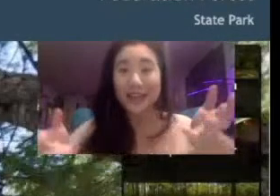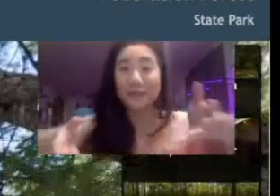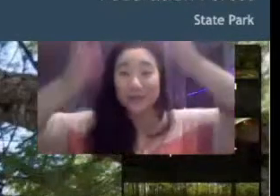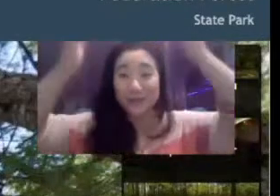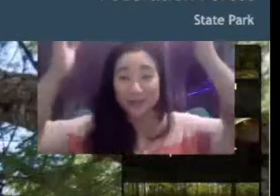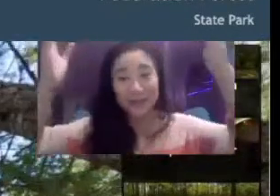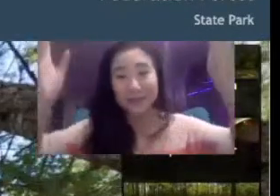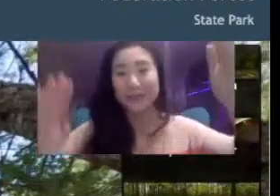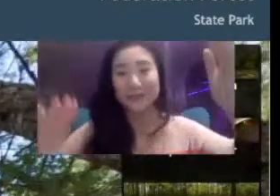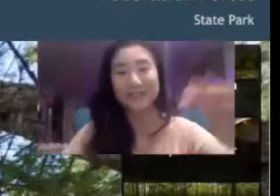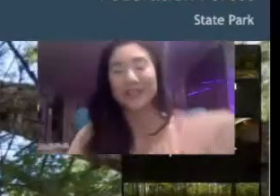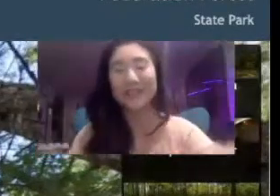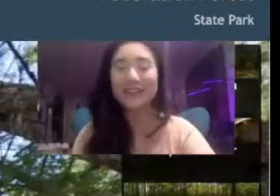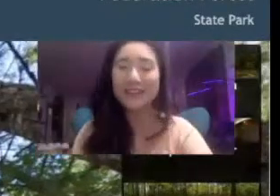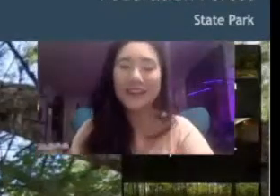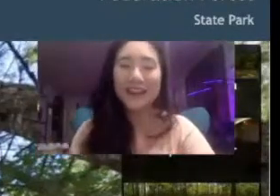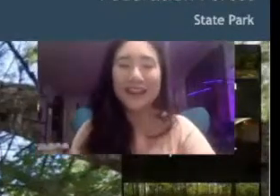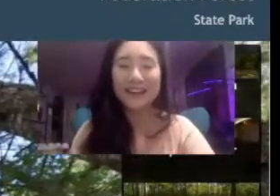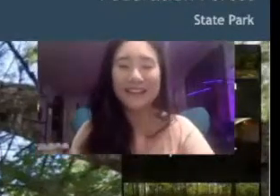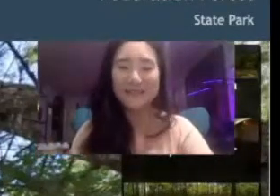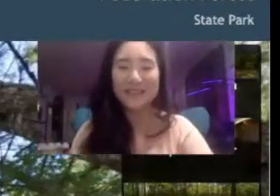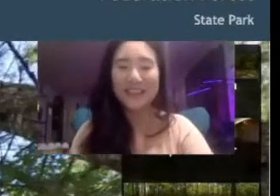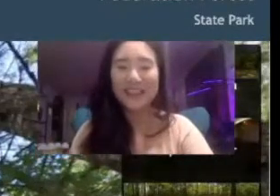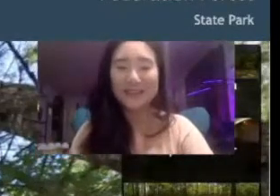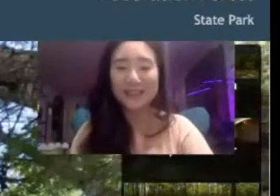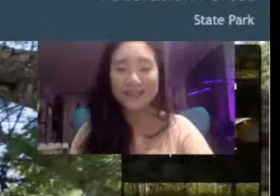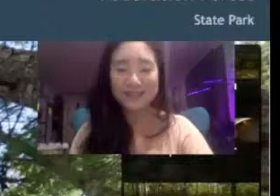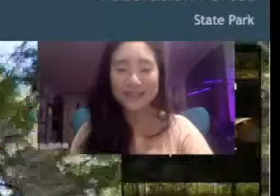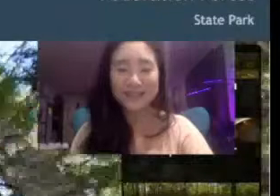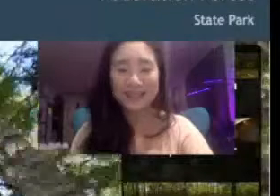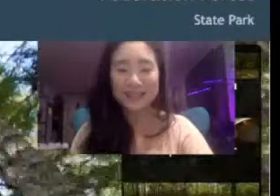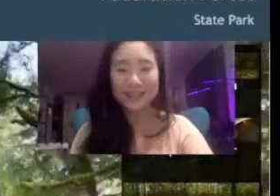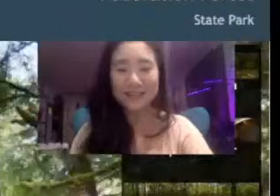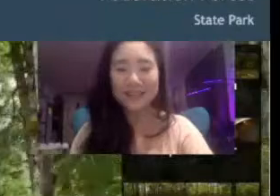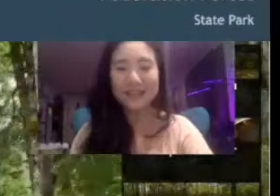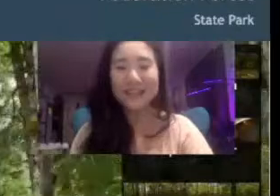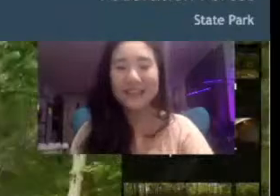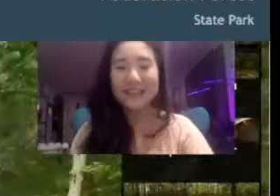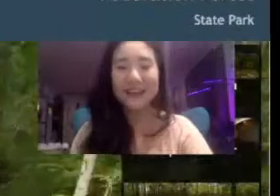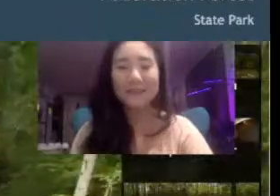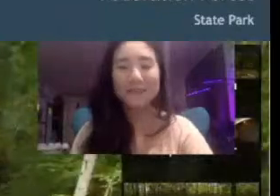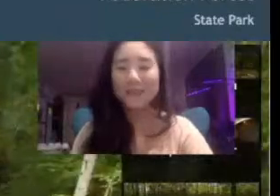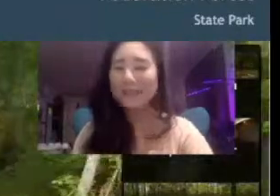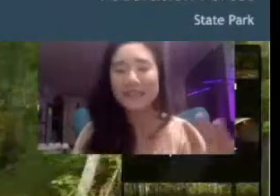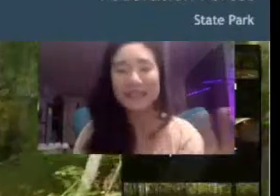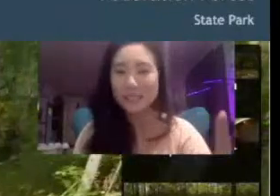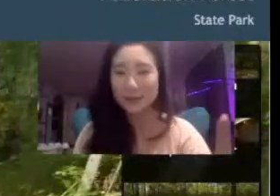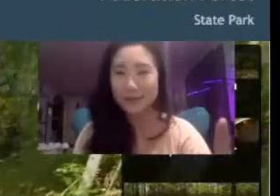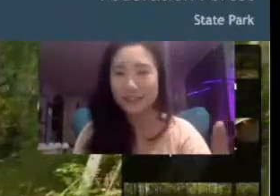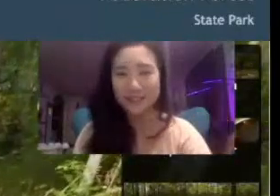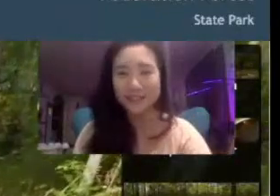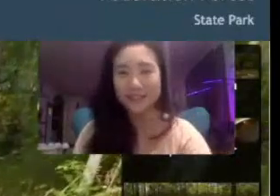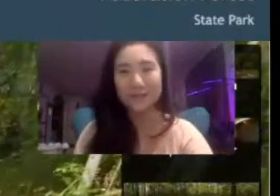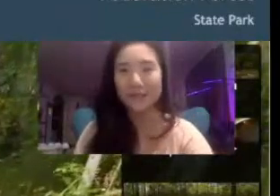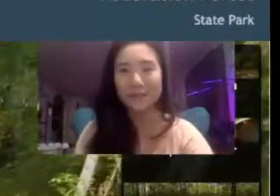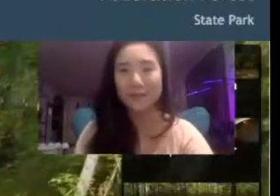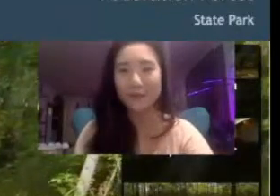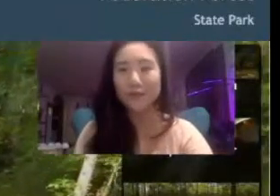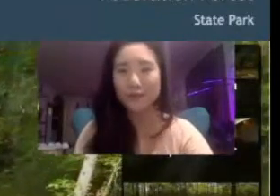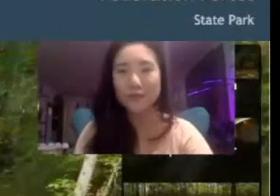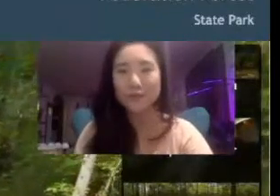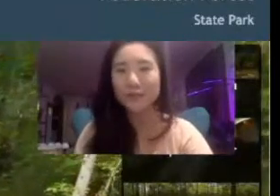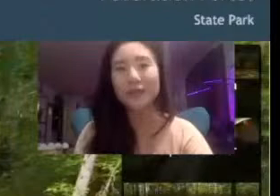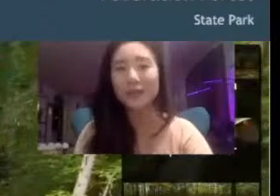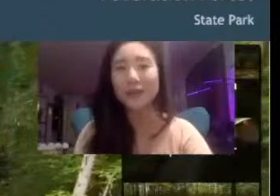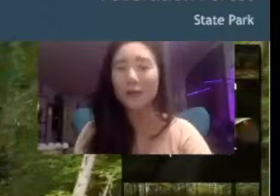see how incredibly tall those trees are, as well as looking down at the ground. And it's these small details that just make the virtual